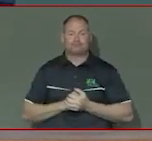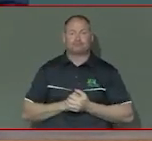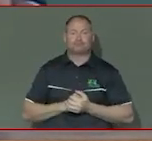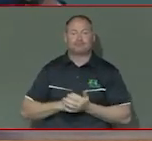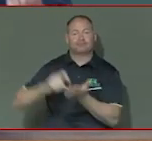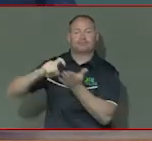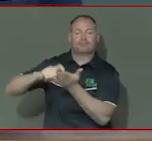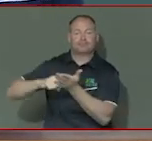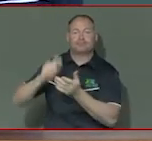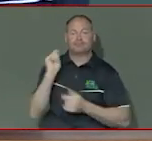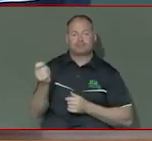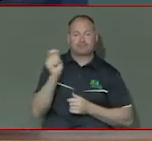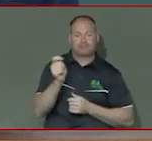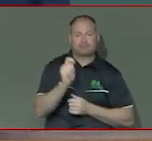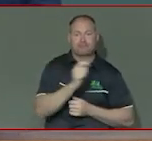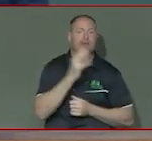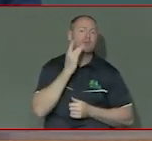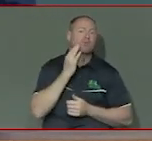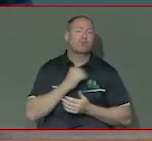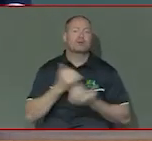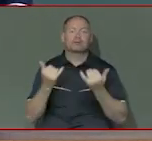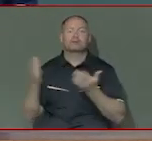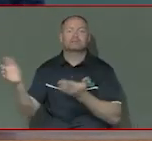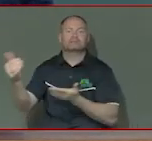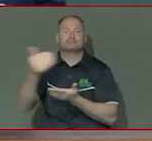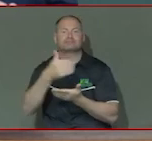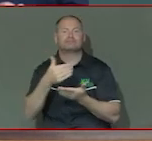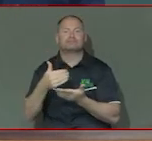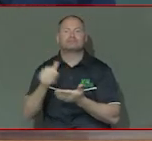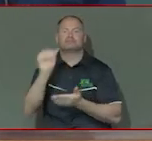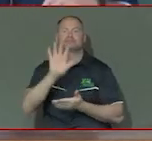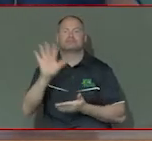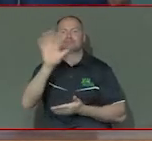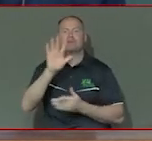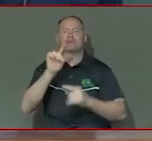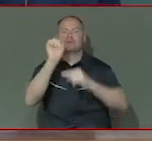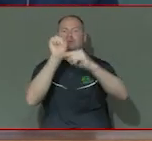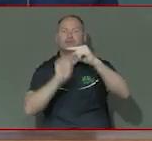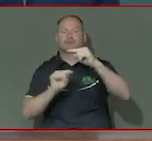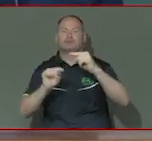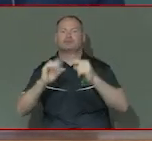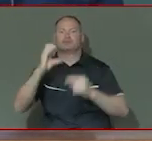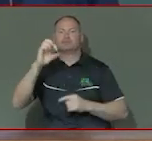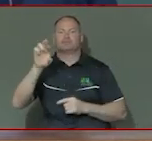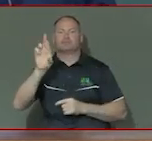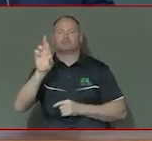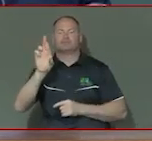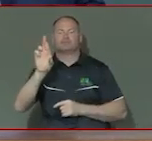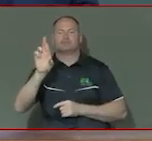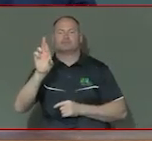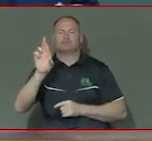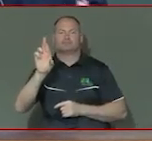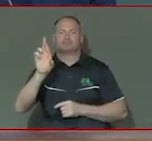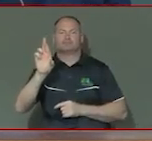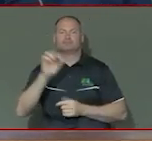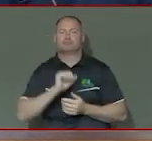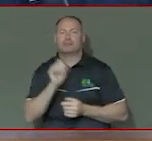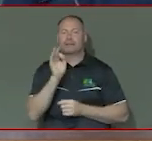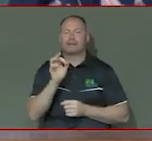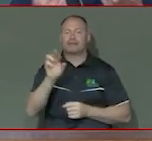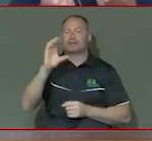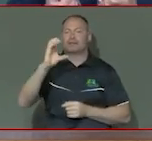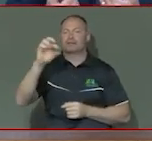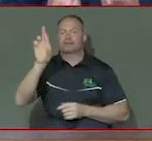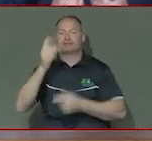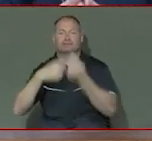period. Debtors collection, your average debtors divided by the credit sales. If they don't give you the credit sales,